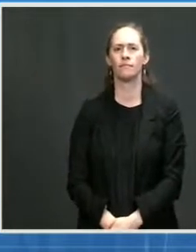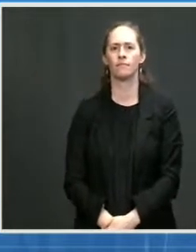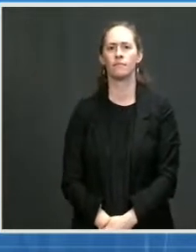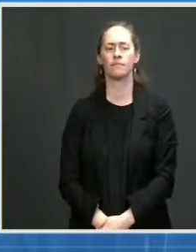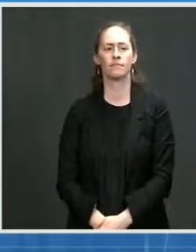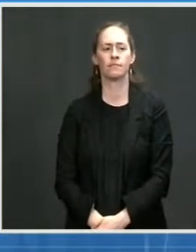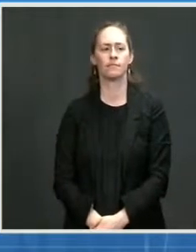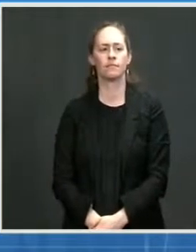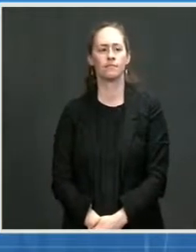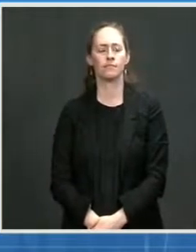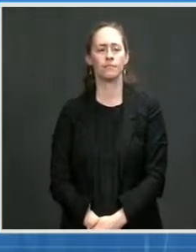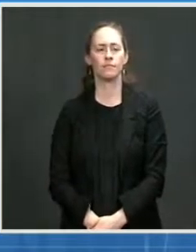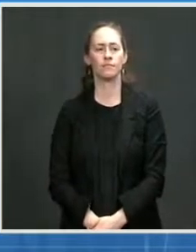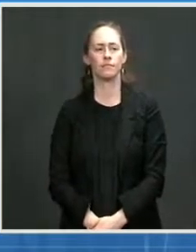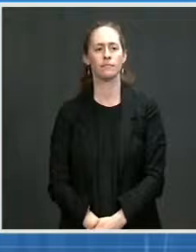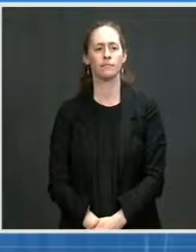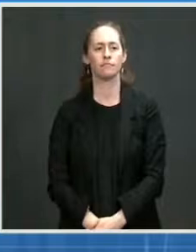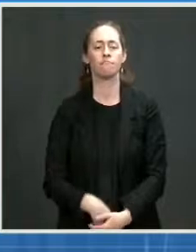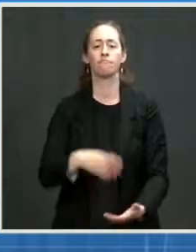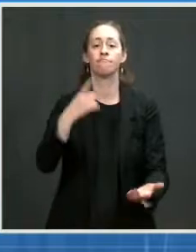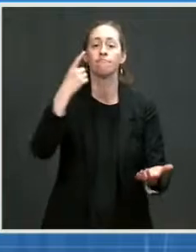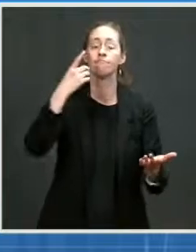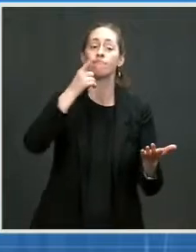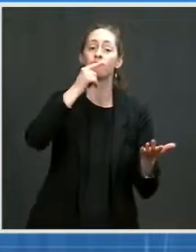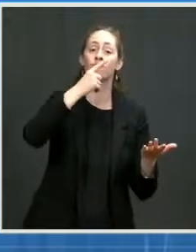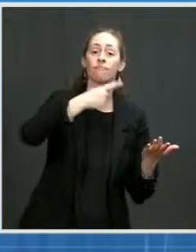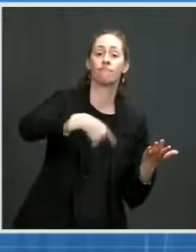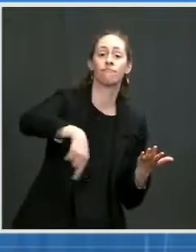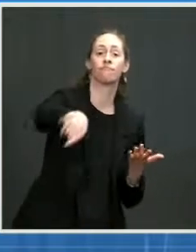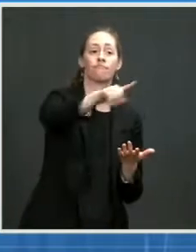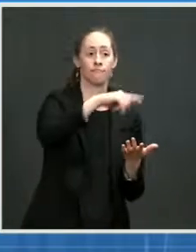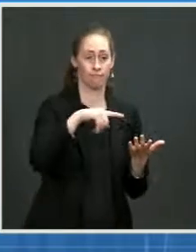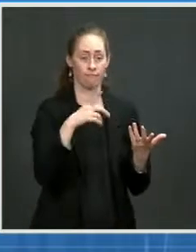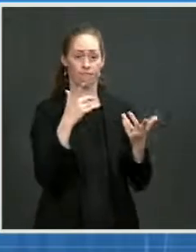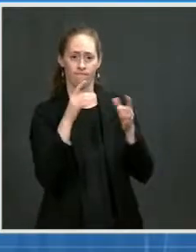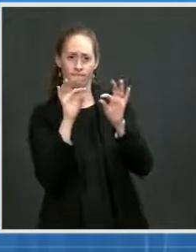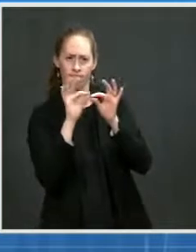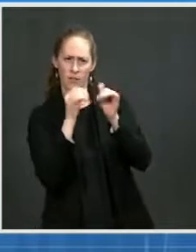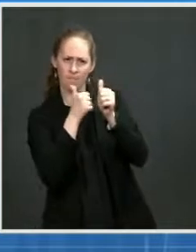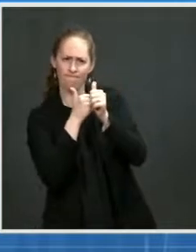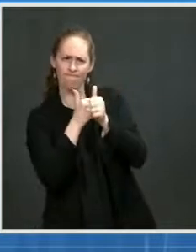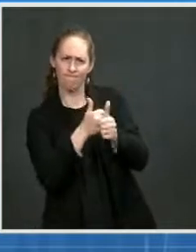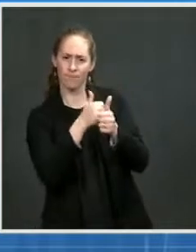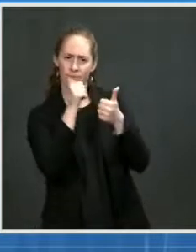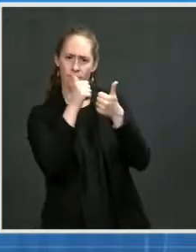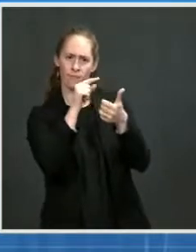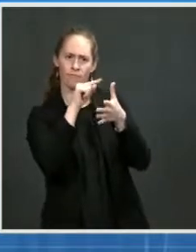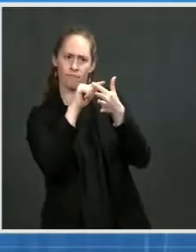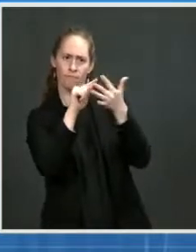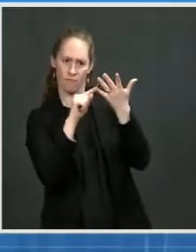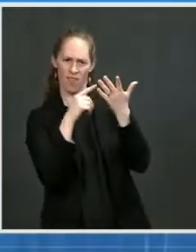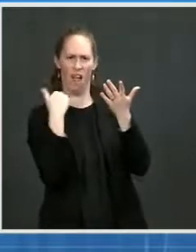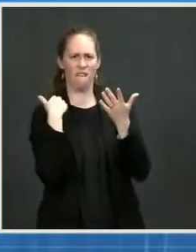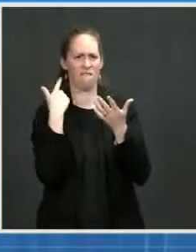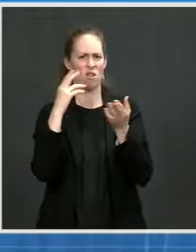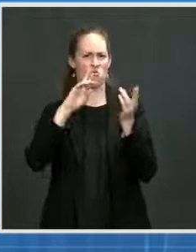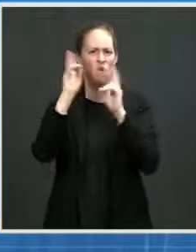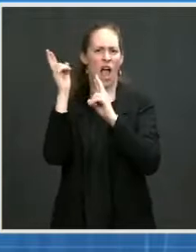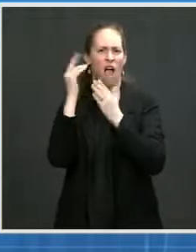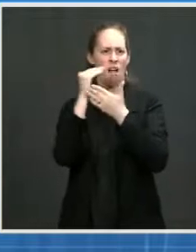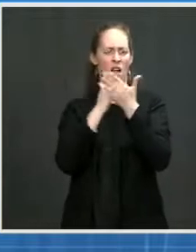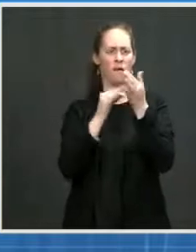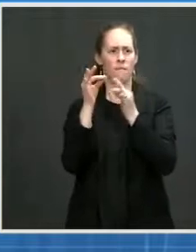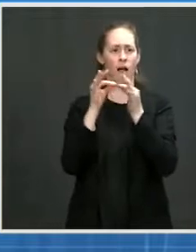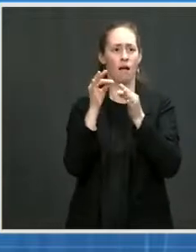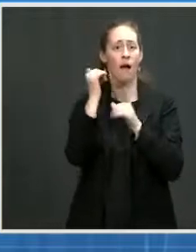that continuing going to this treatment guidelines panel website, literally on a daily